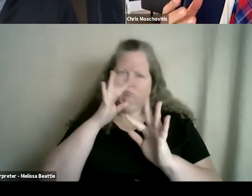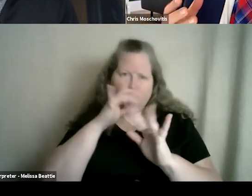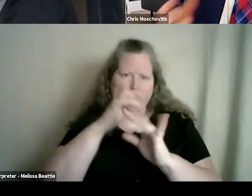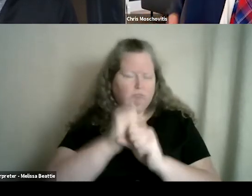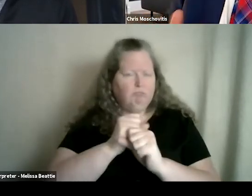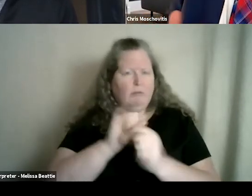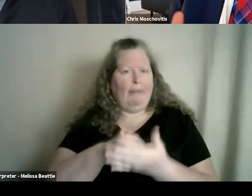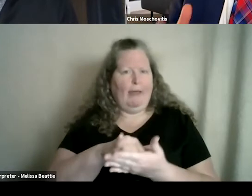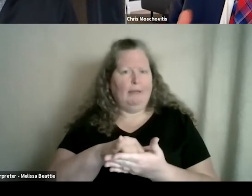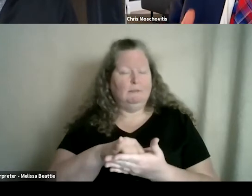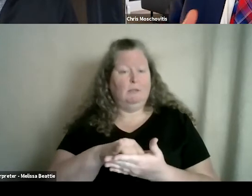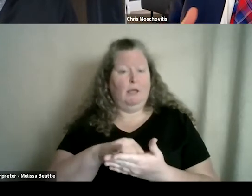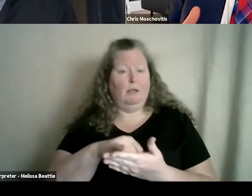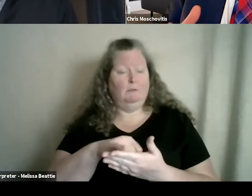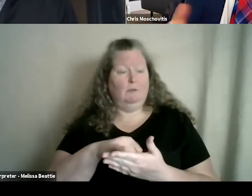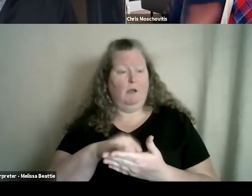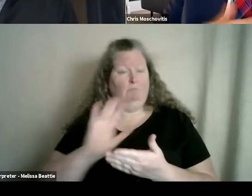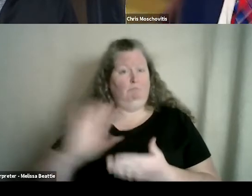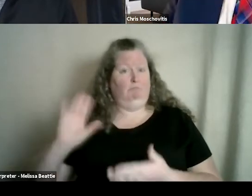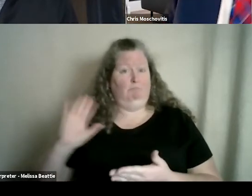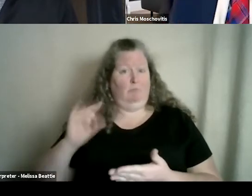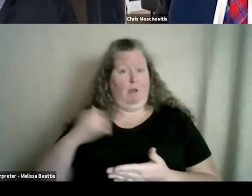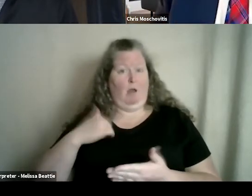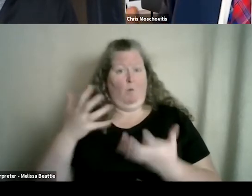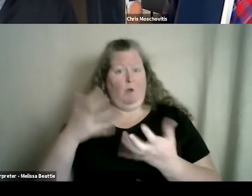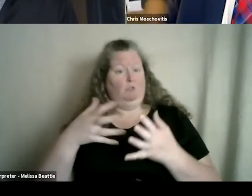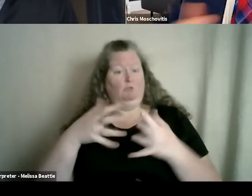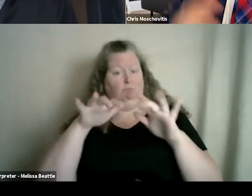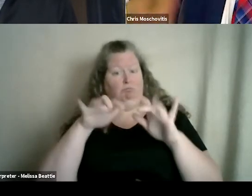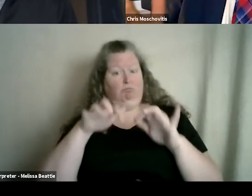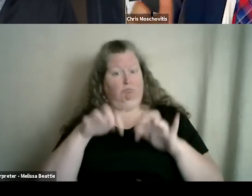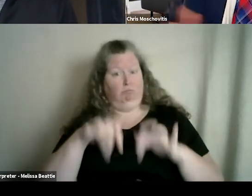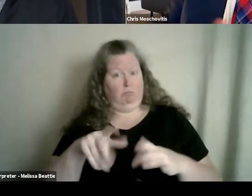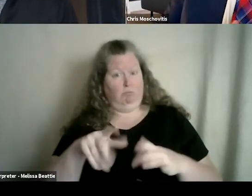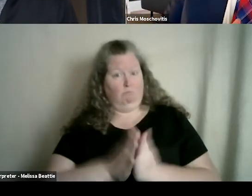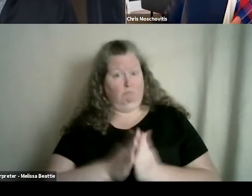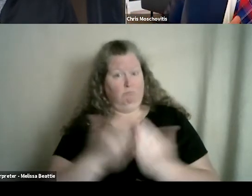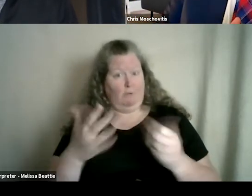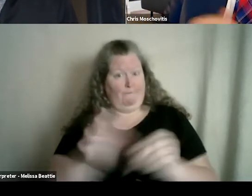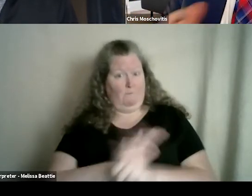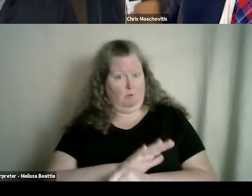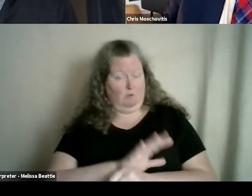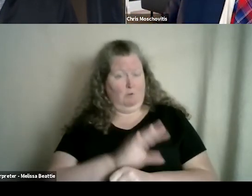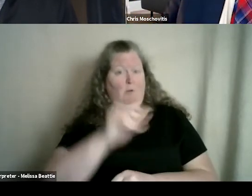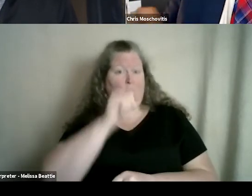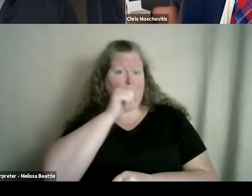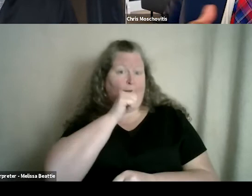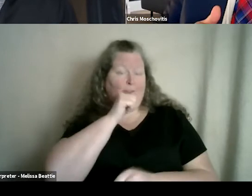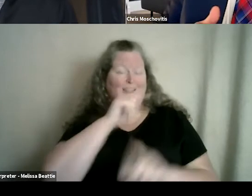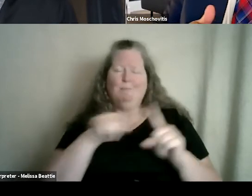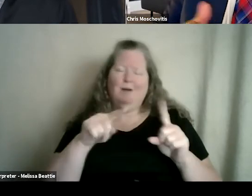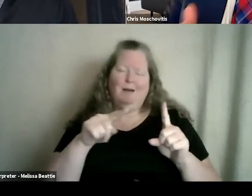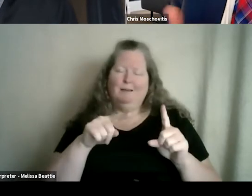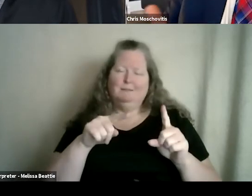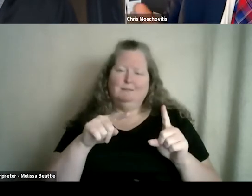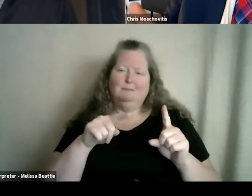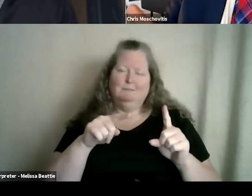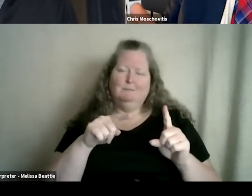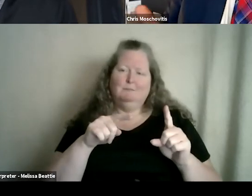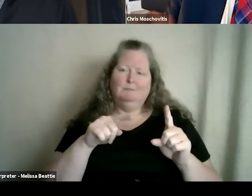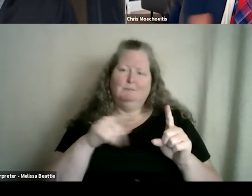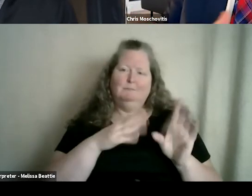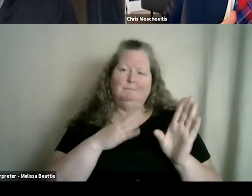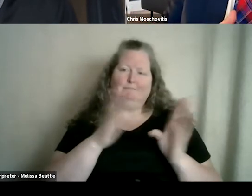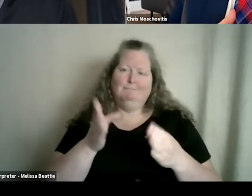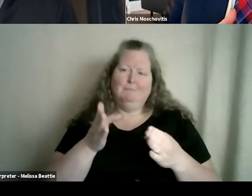that. And initially, I wanted to just write a whole book on privacy, just nothing else. Well, it ends up that, of course,